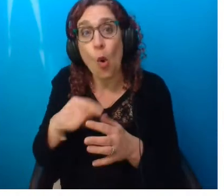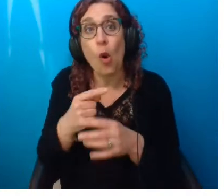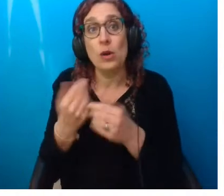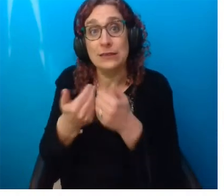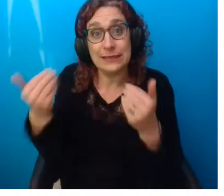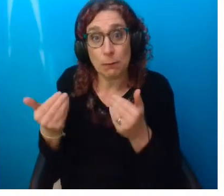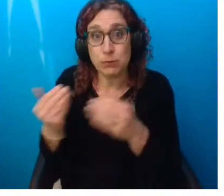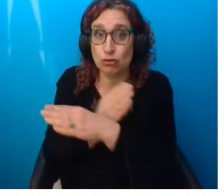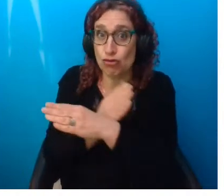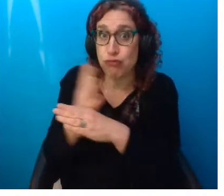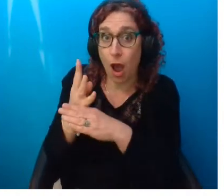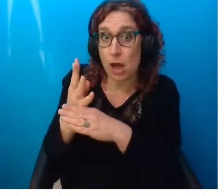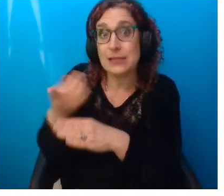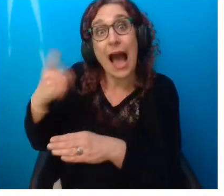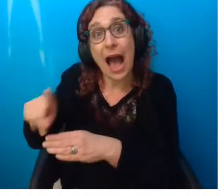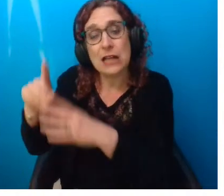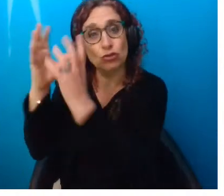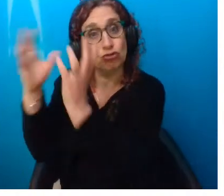I've not done that.